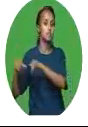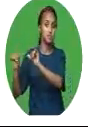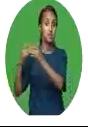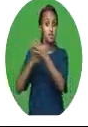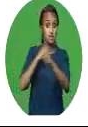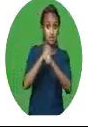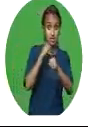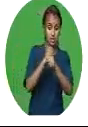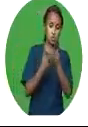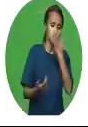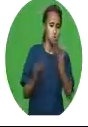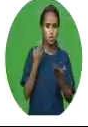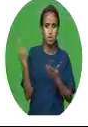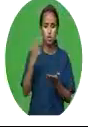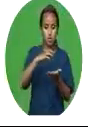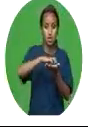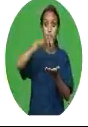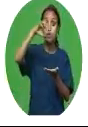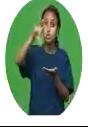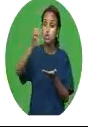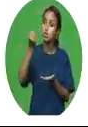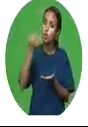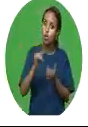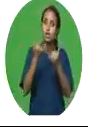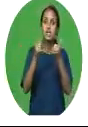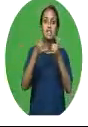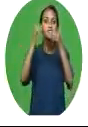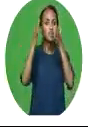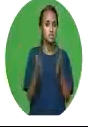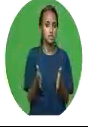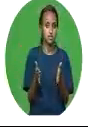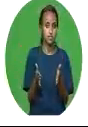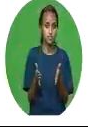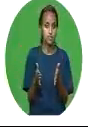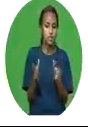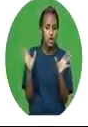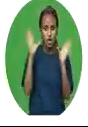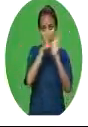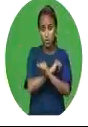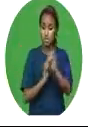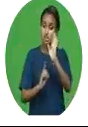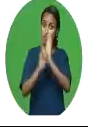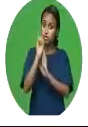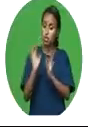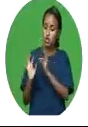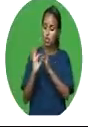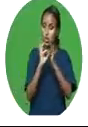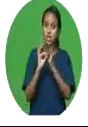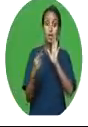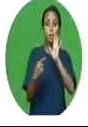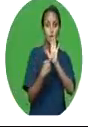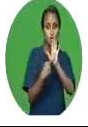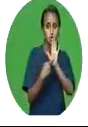do so, you may use either projector or your divider. Complete the development by joining